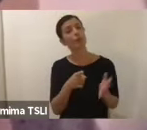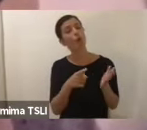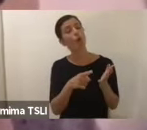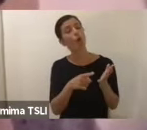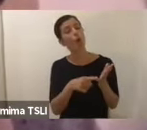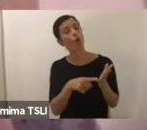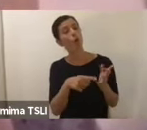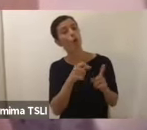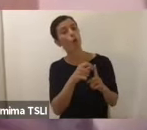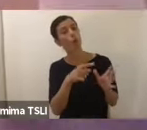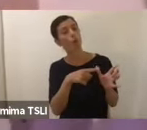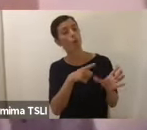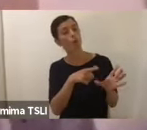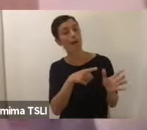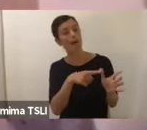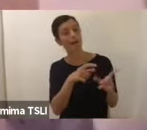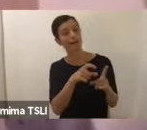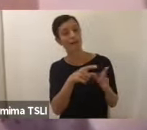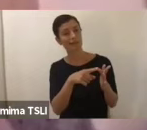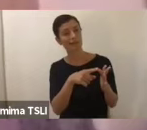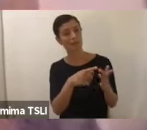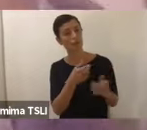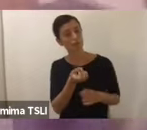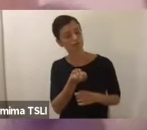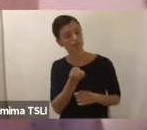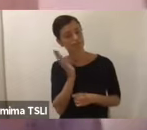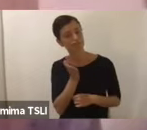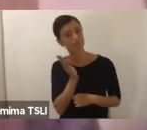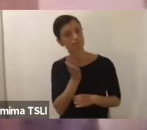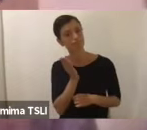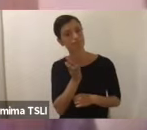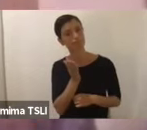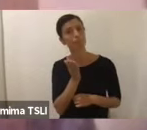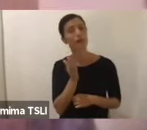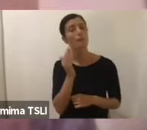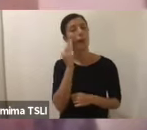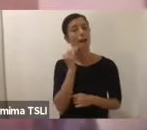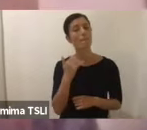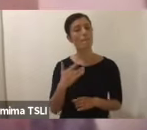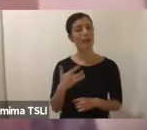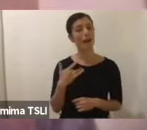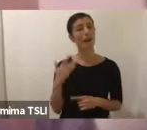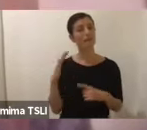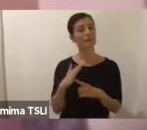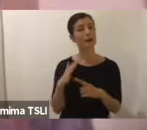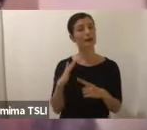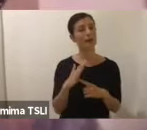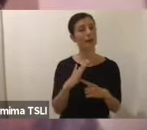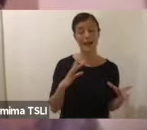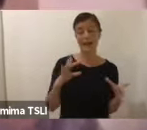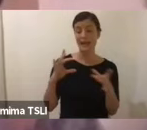and talked about them being a buddy satford type activity i'm afraid i just cannot agree with that i'm sorry